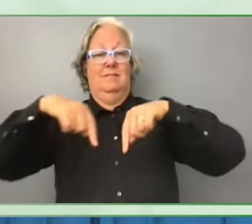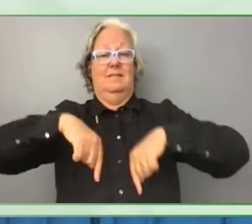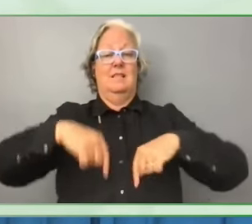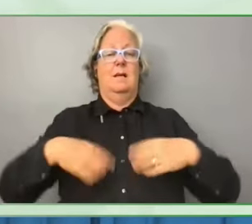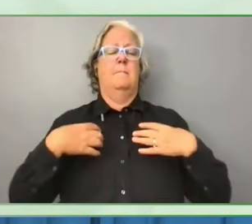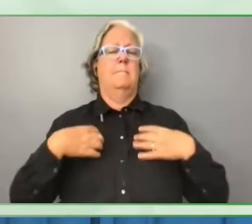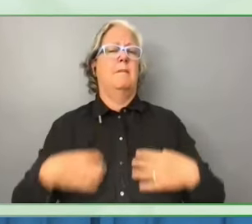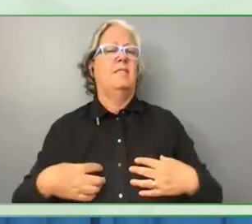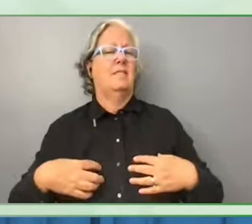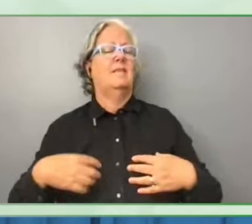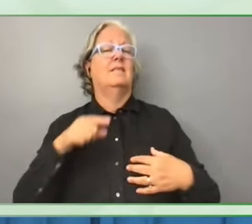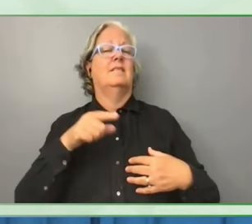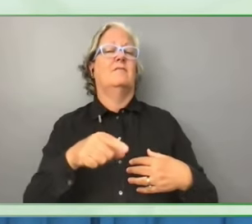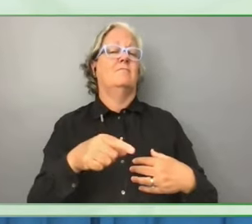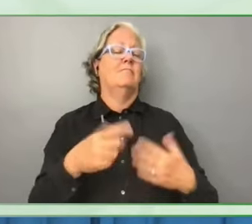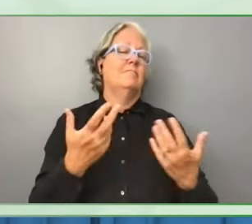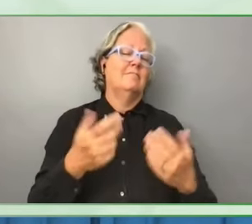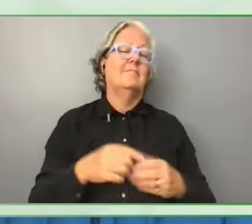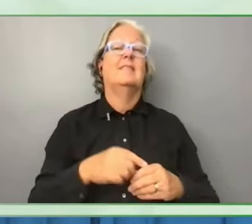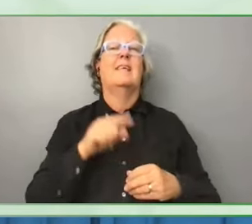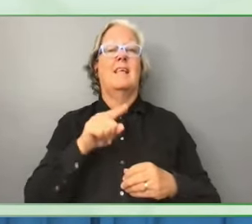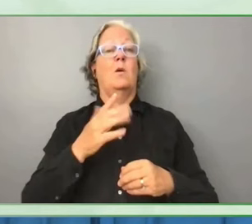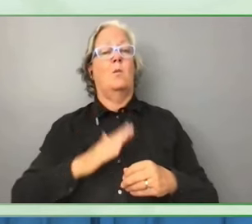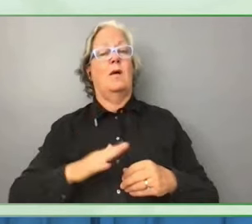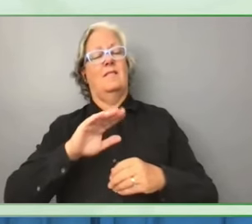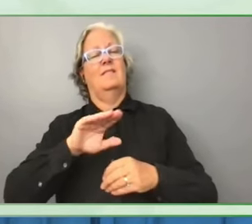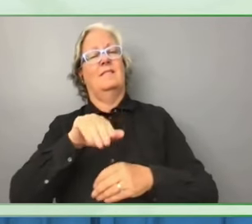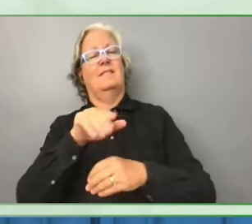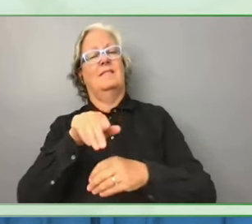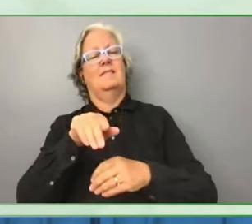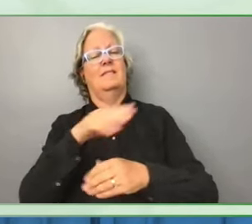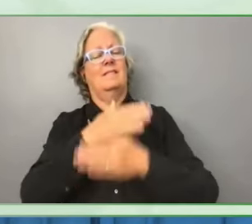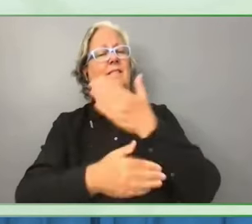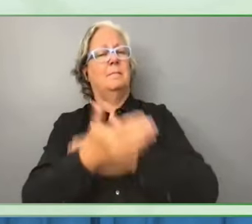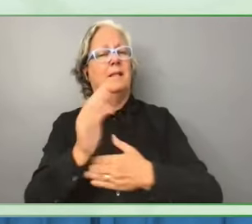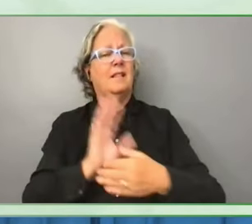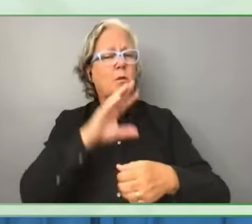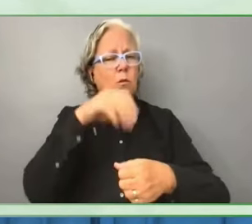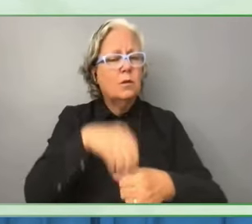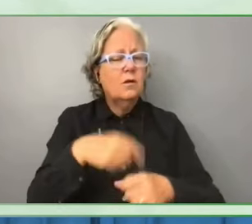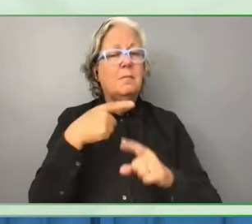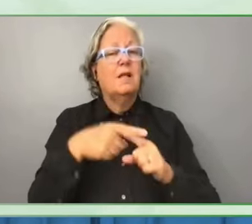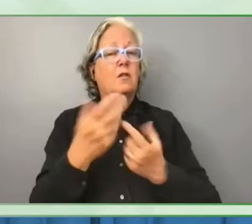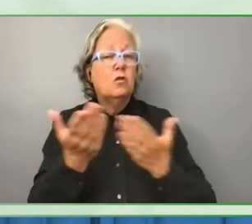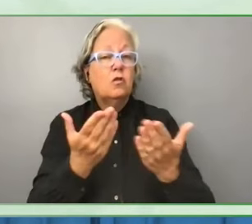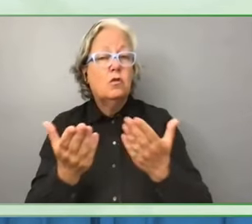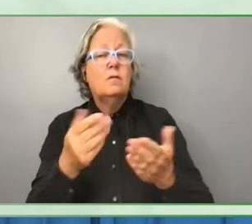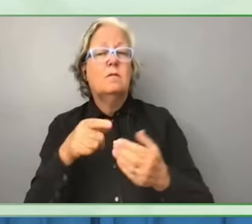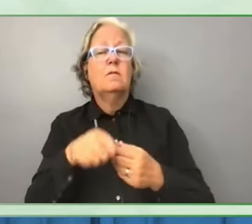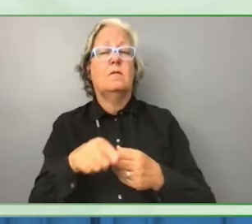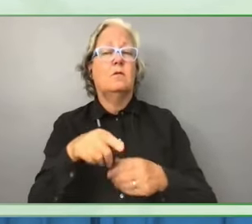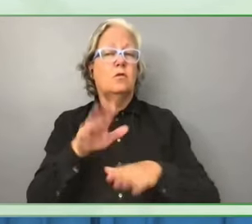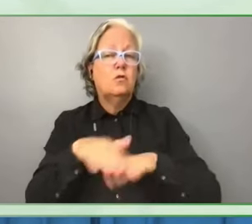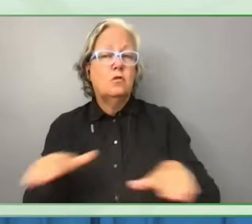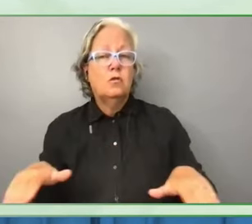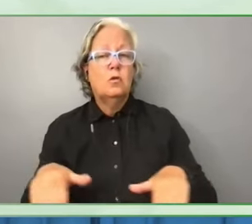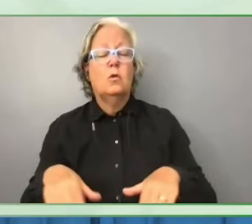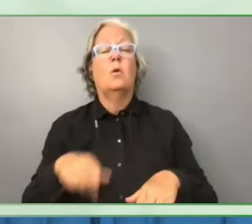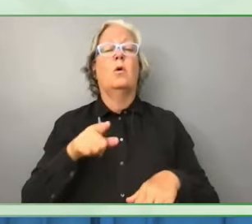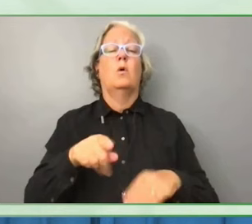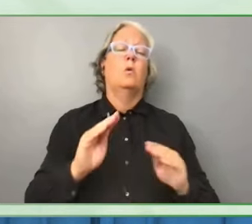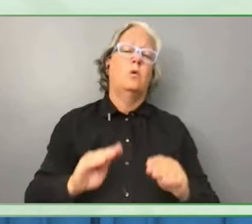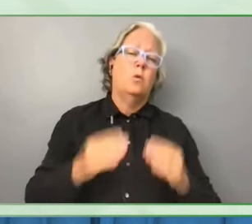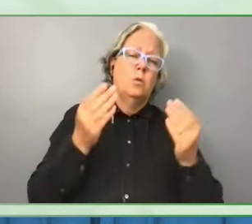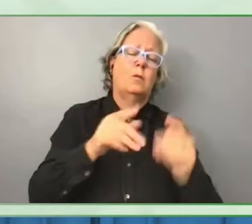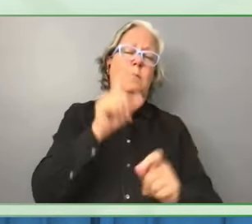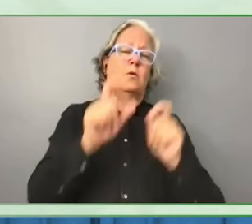to improve accessibility, inclusive SRHR information, and services for children and youth with disability and affected by leprosy.